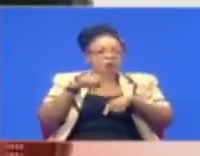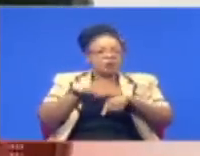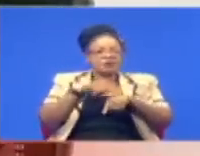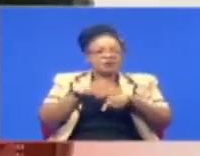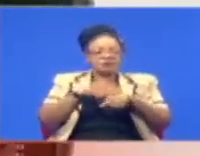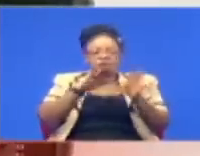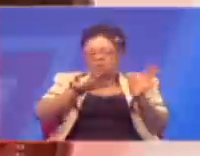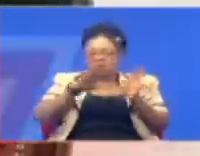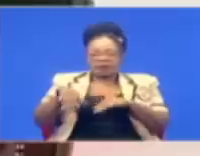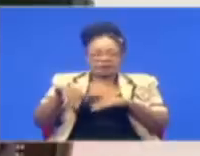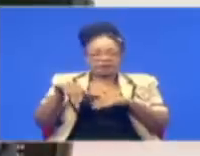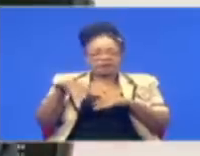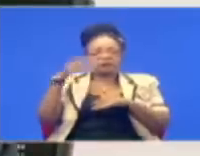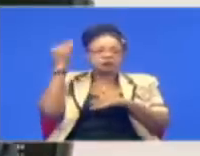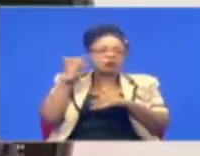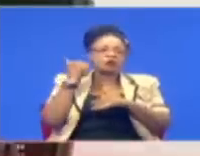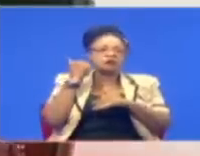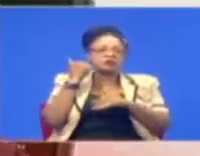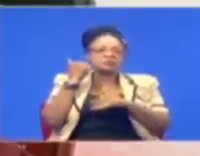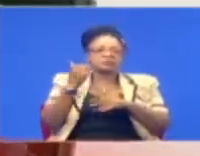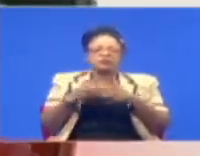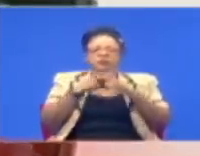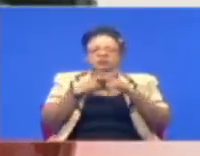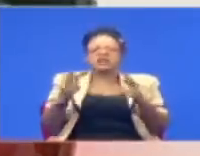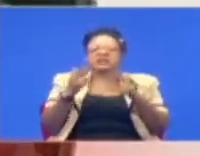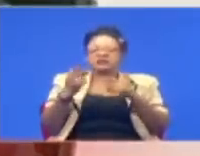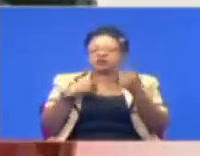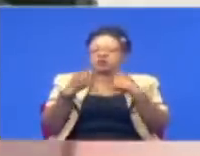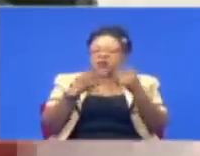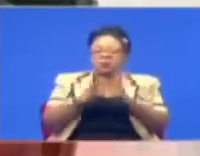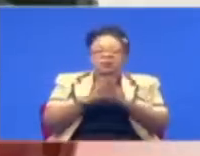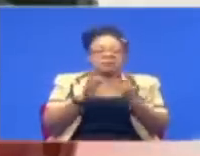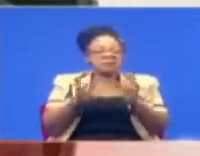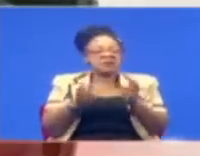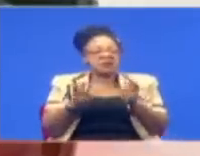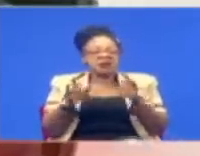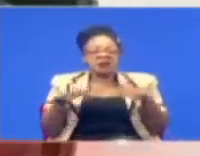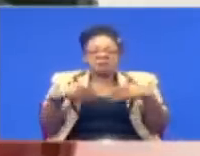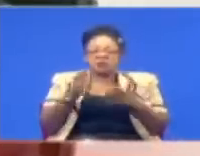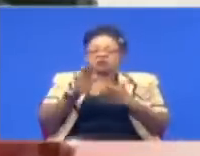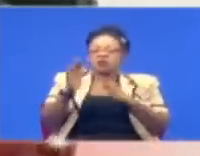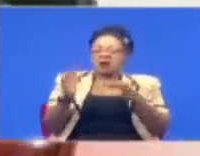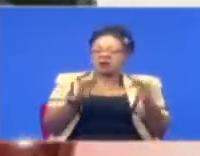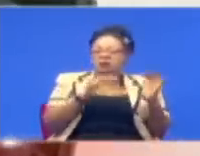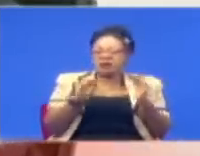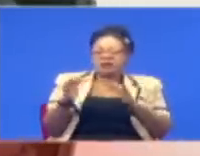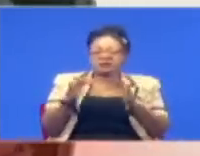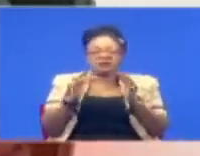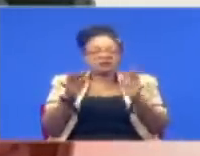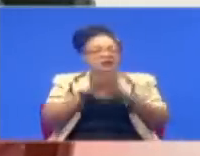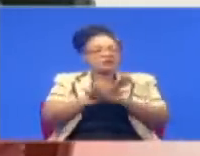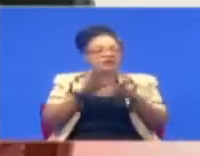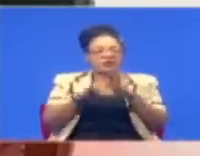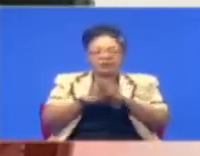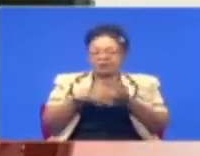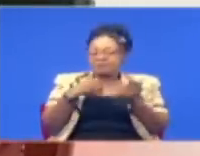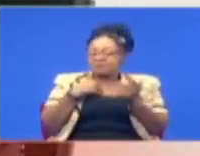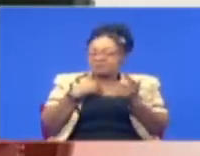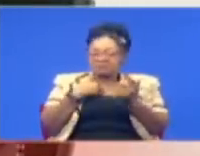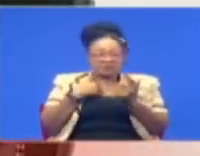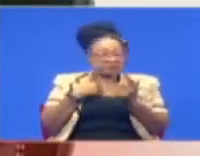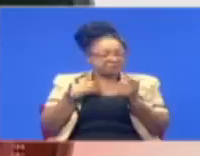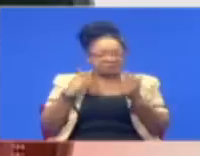court, you don't start addressing the media about your arguments and everything. I'm of that